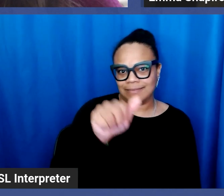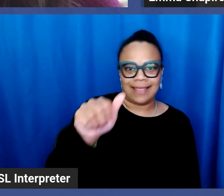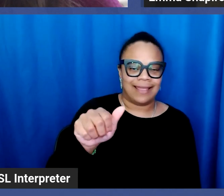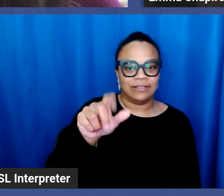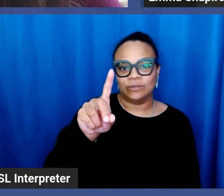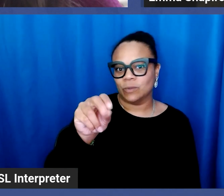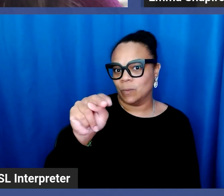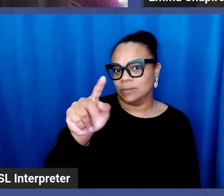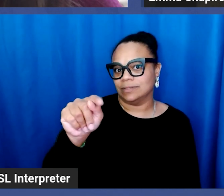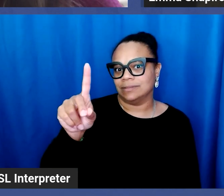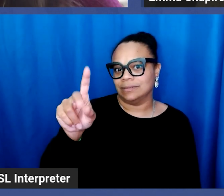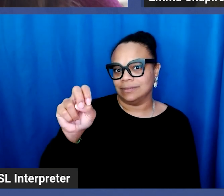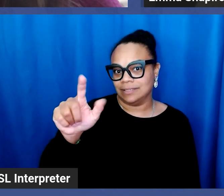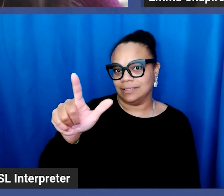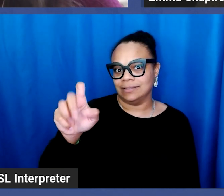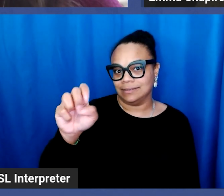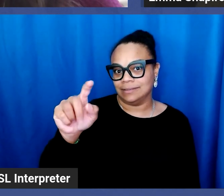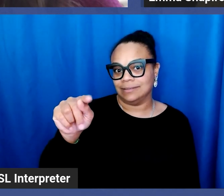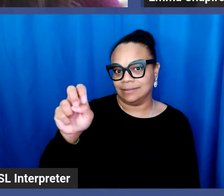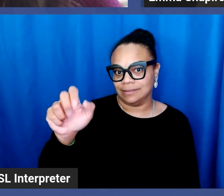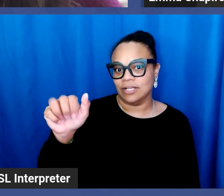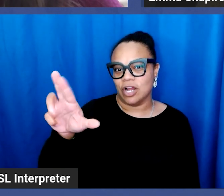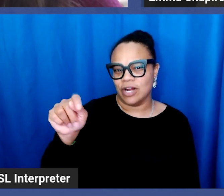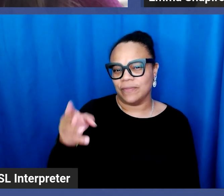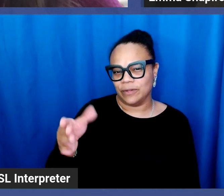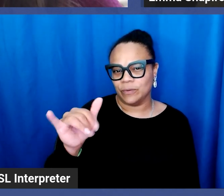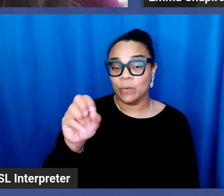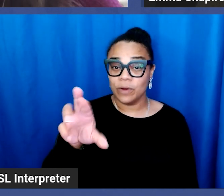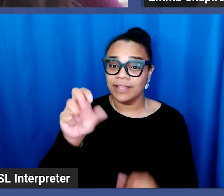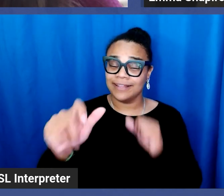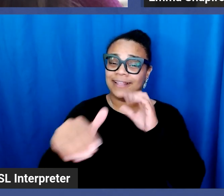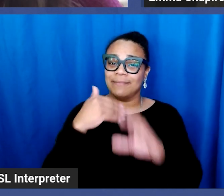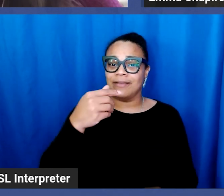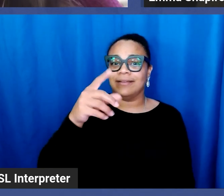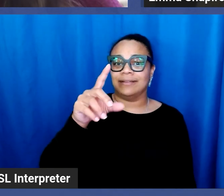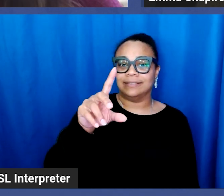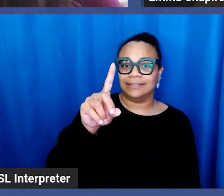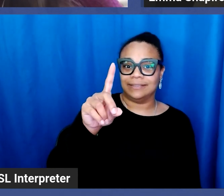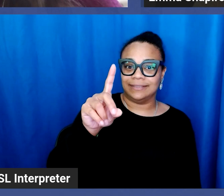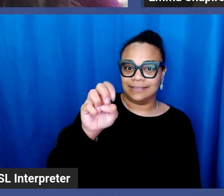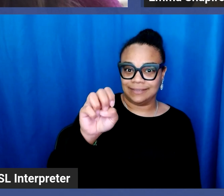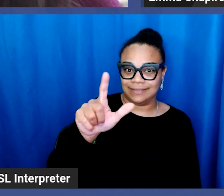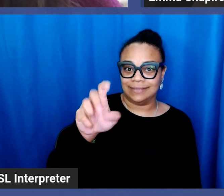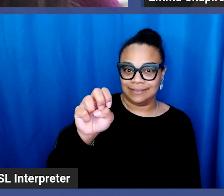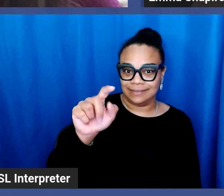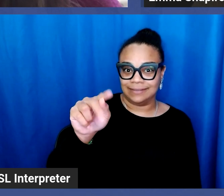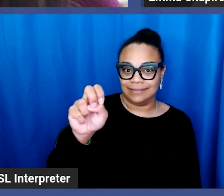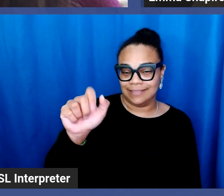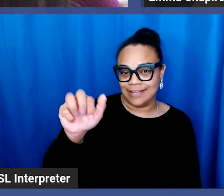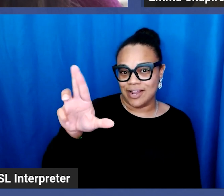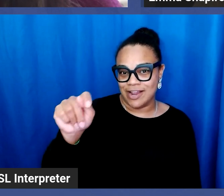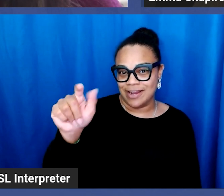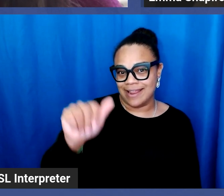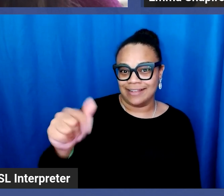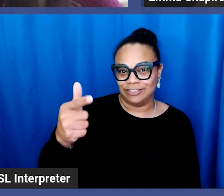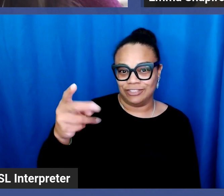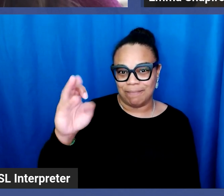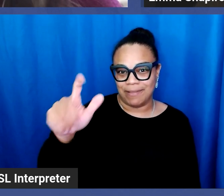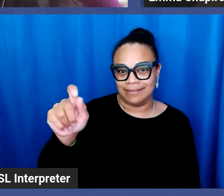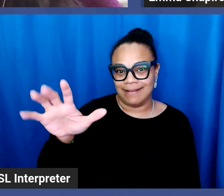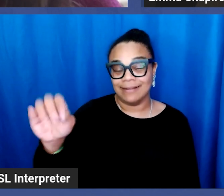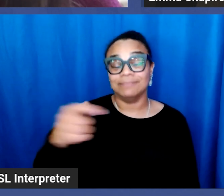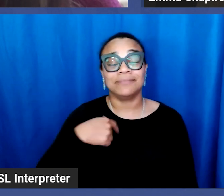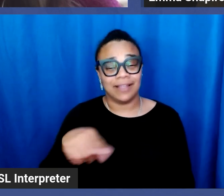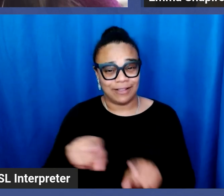don'tdelete.art there as well. Or you can email us at deleteart@gmail.com. I did just open a Blue Sky account